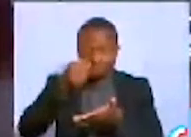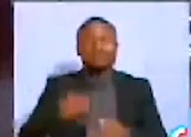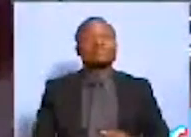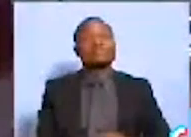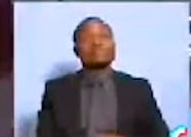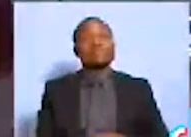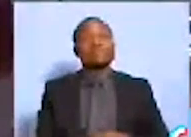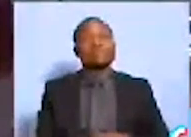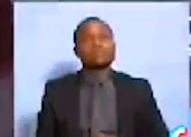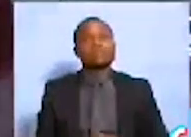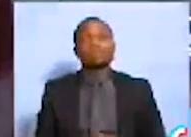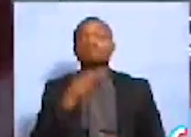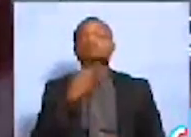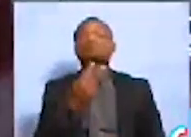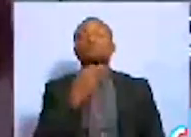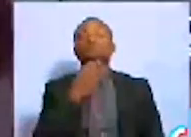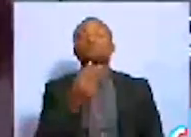Speaker, is horror.